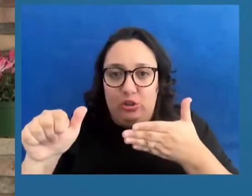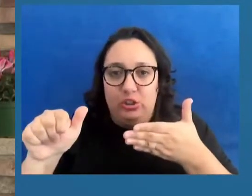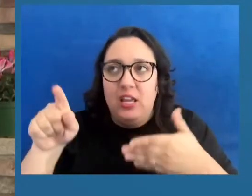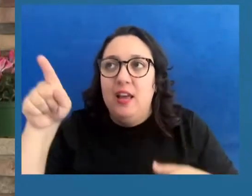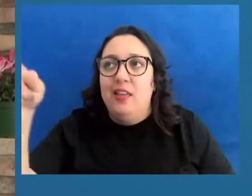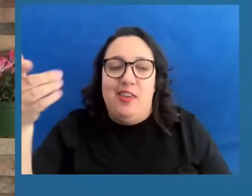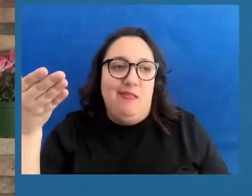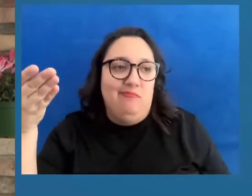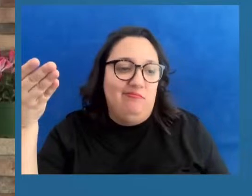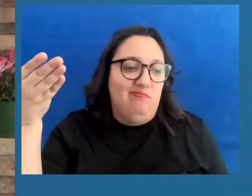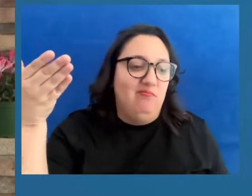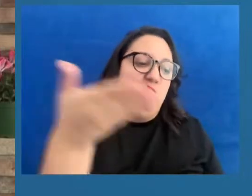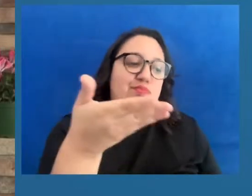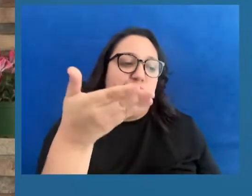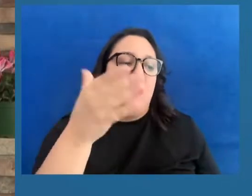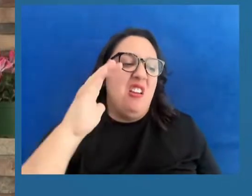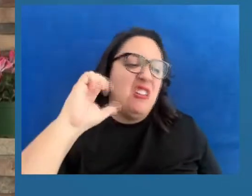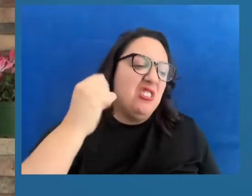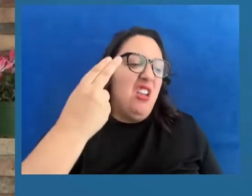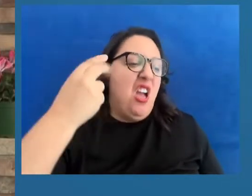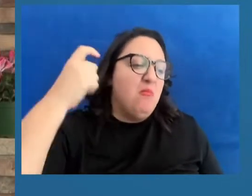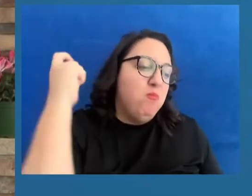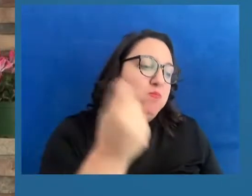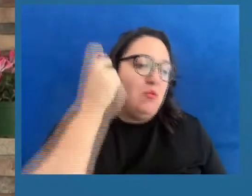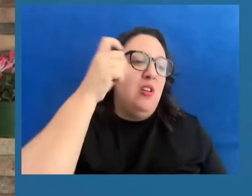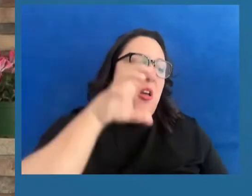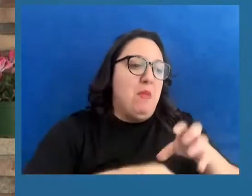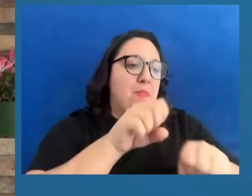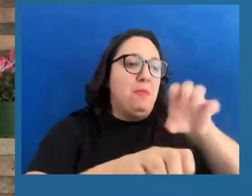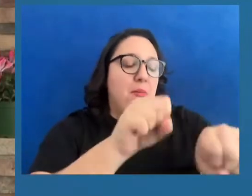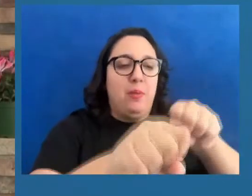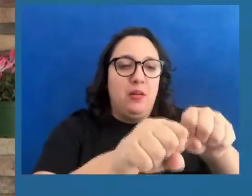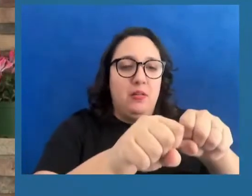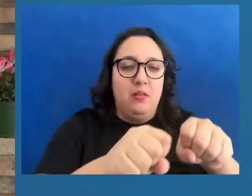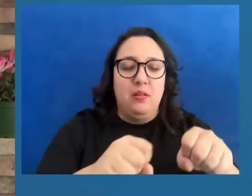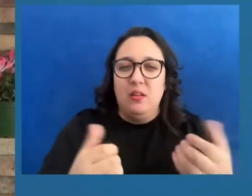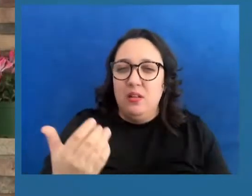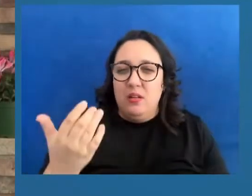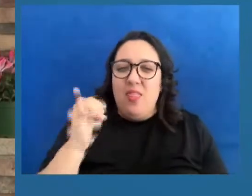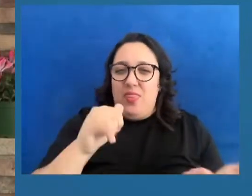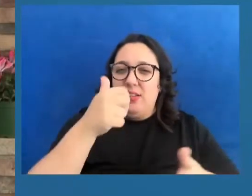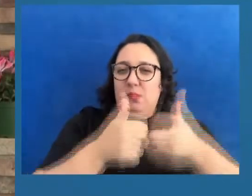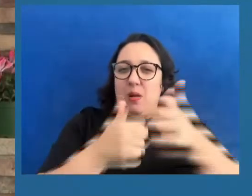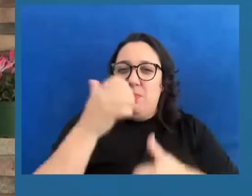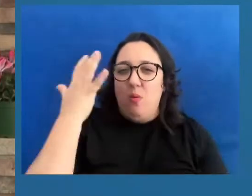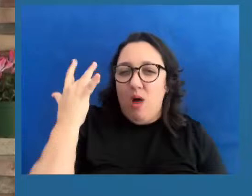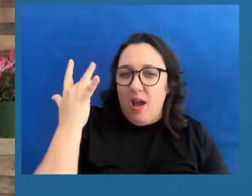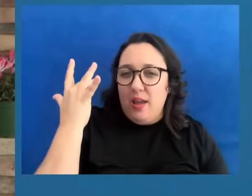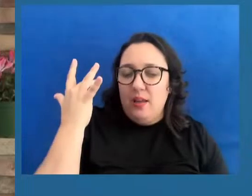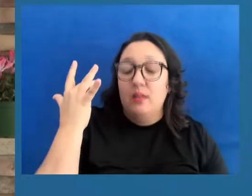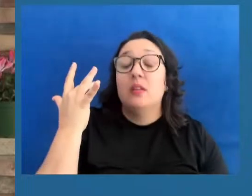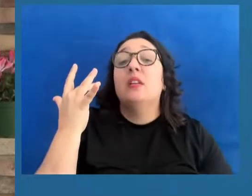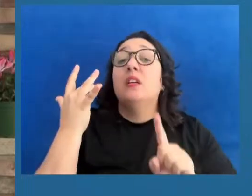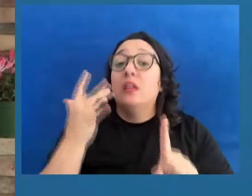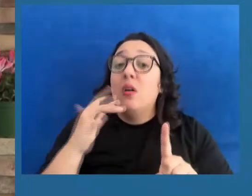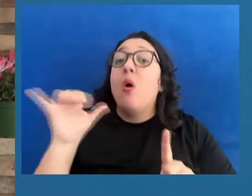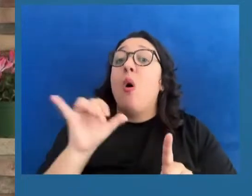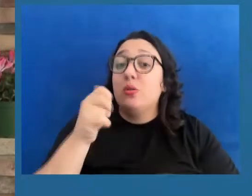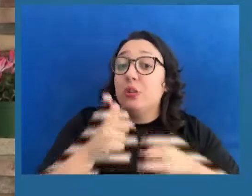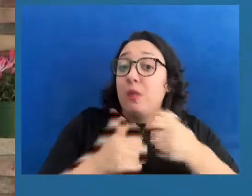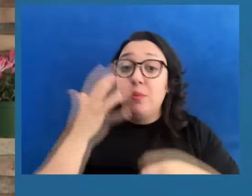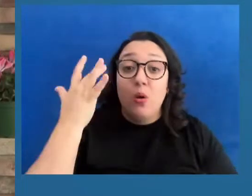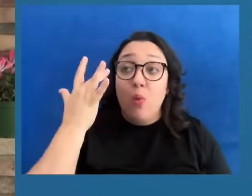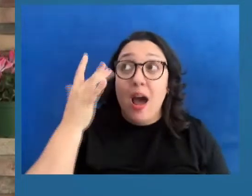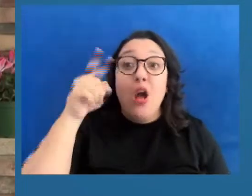inventory that is on the market? Why is this a problem? This is also a problem because many of these individuals, they don't live